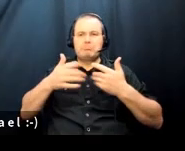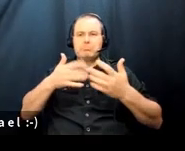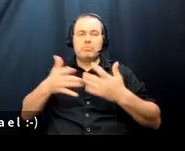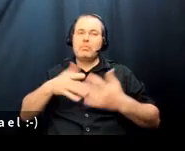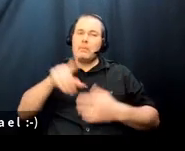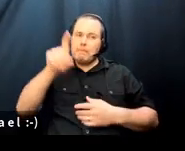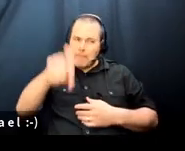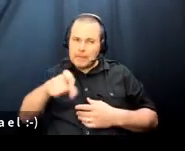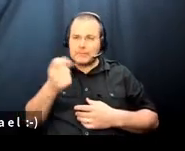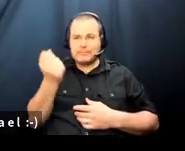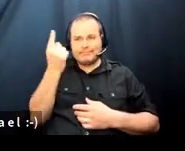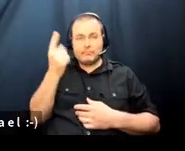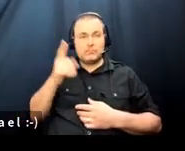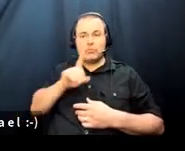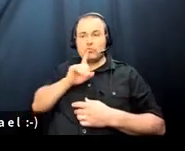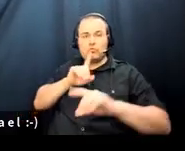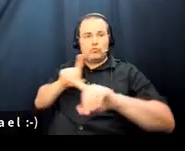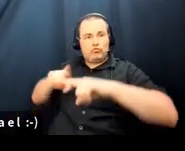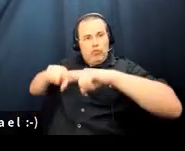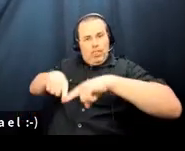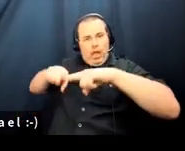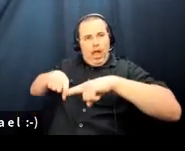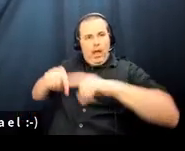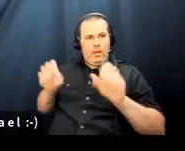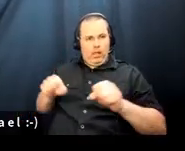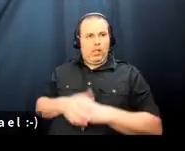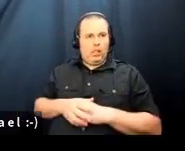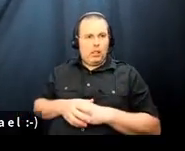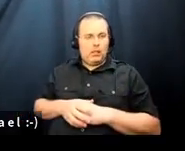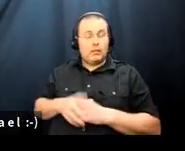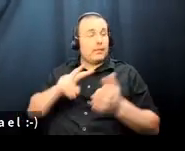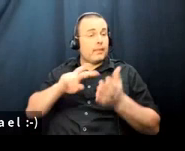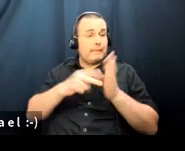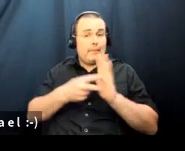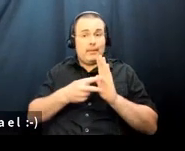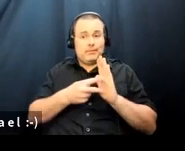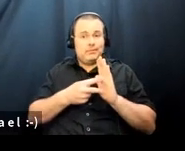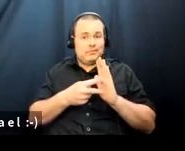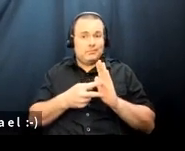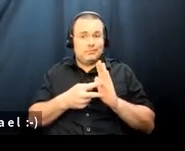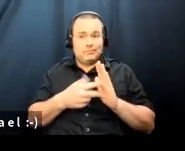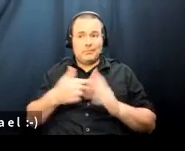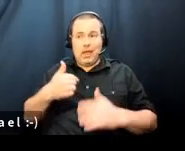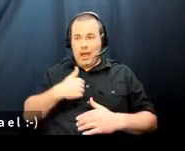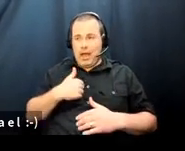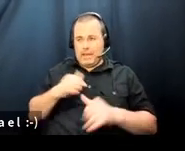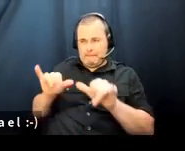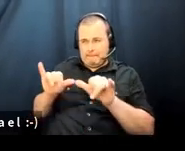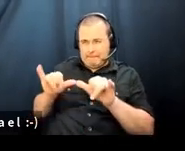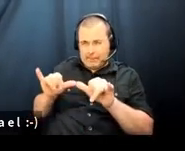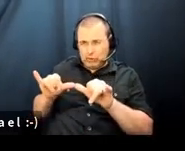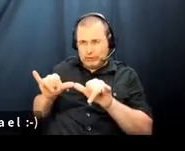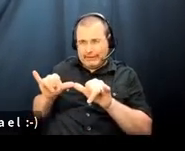reliable. That means I have to be able to know that I'm measuring the